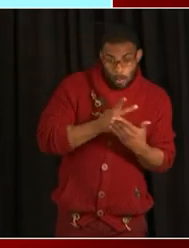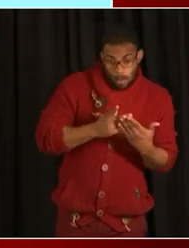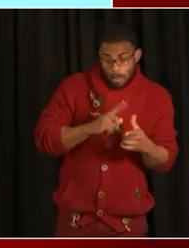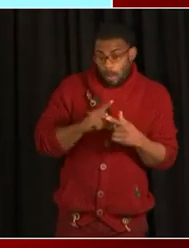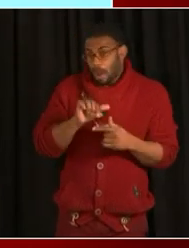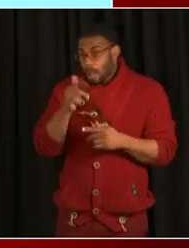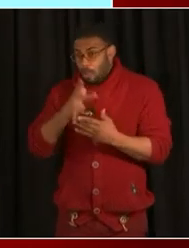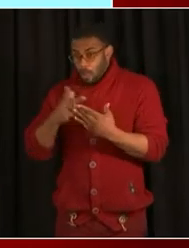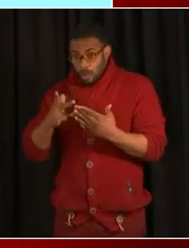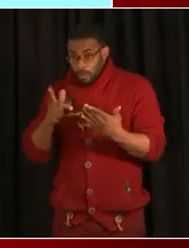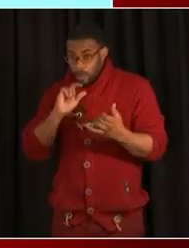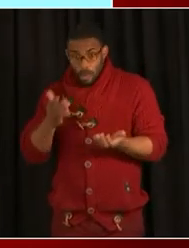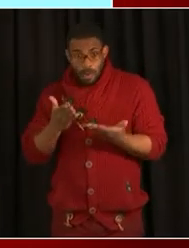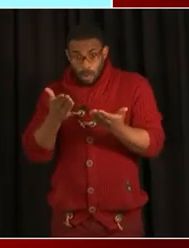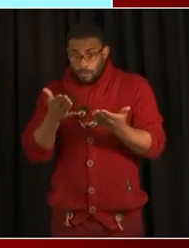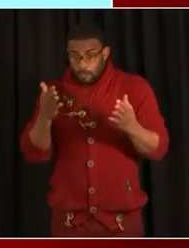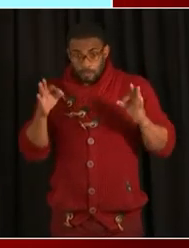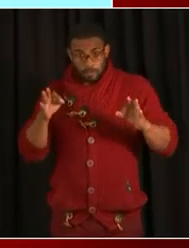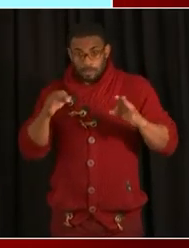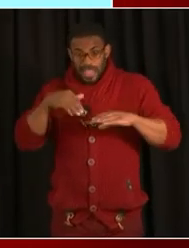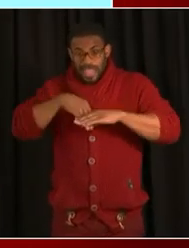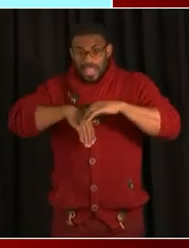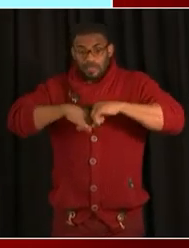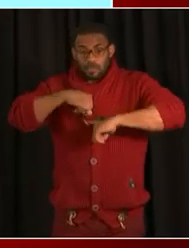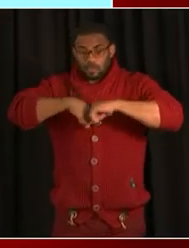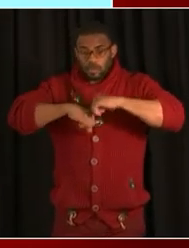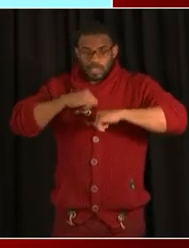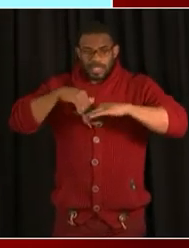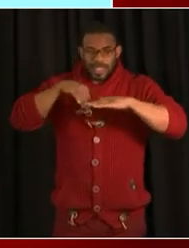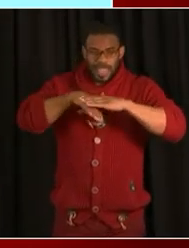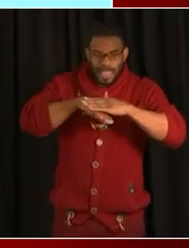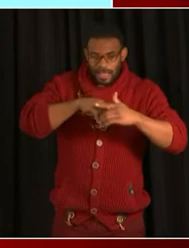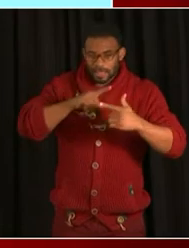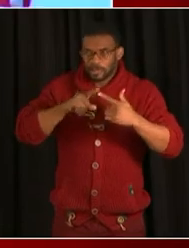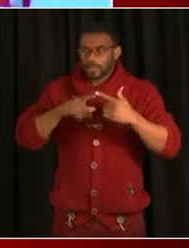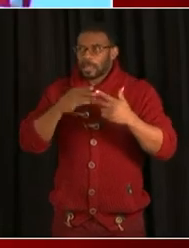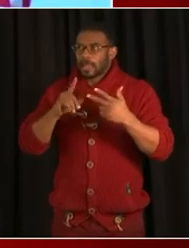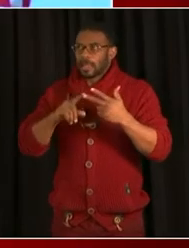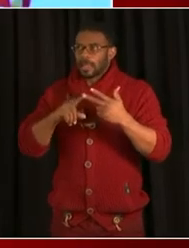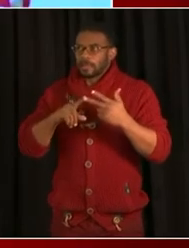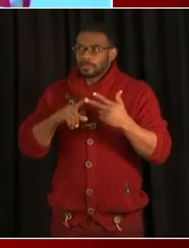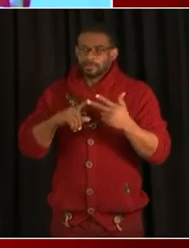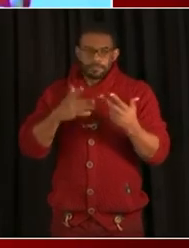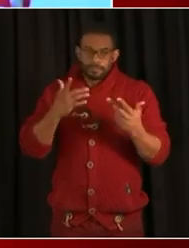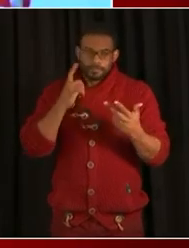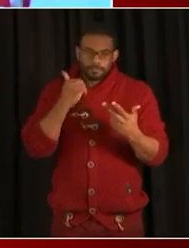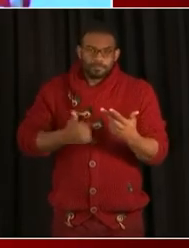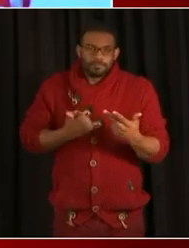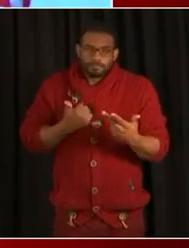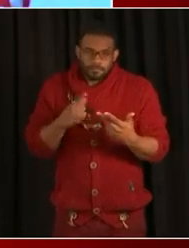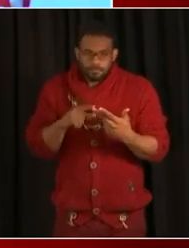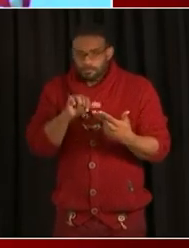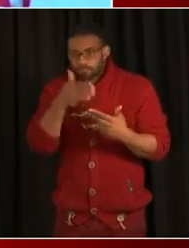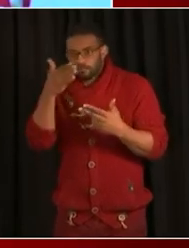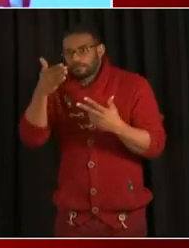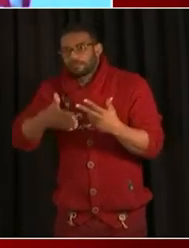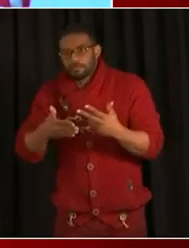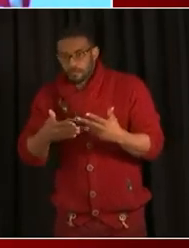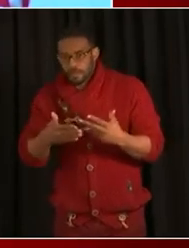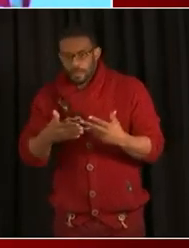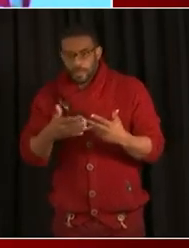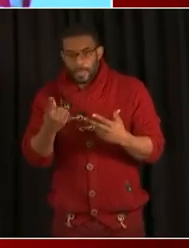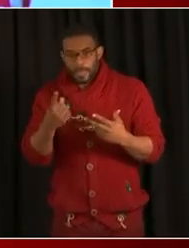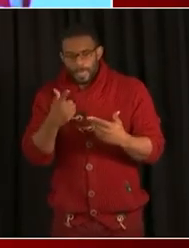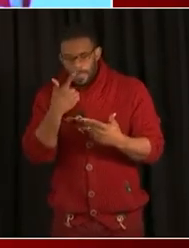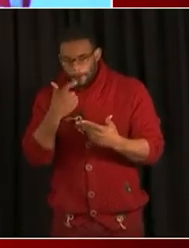programs or other programs that are offered, the infrastructure, the access, and frankly, just the survival to the other side, there